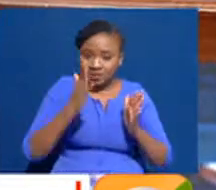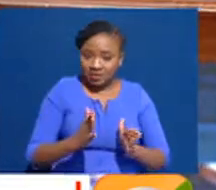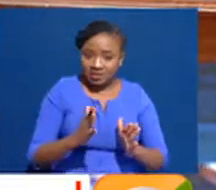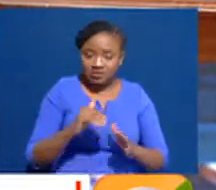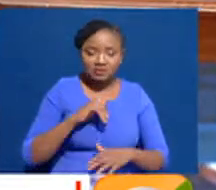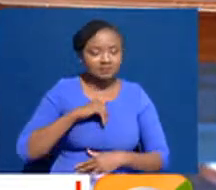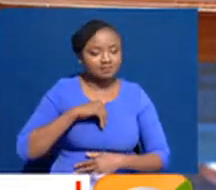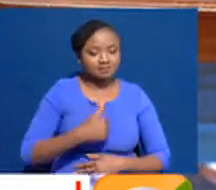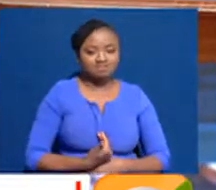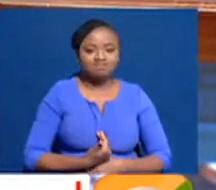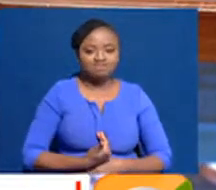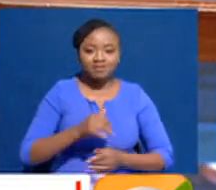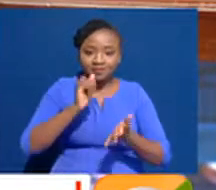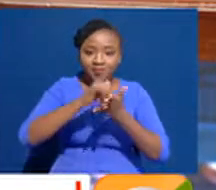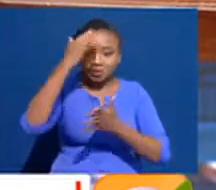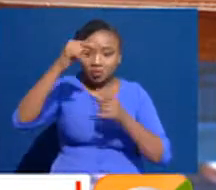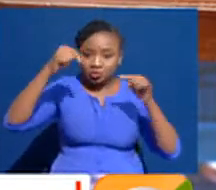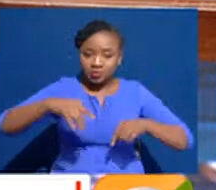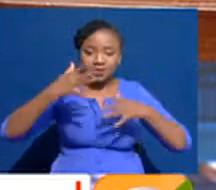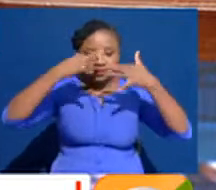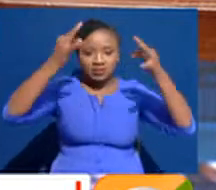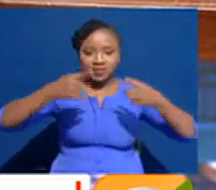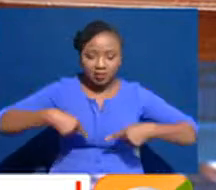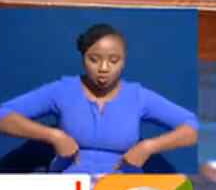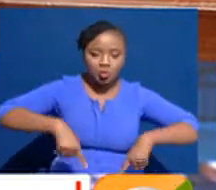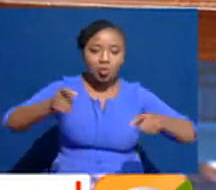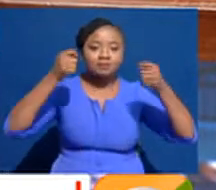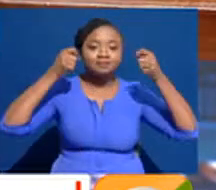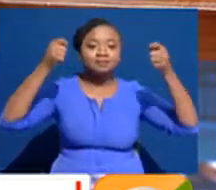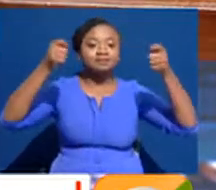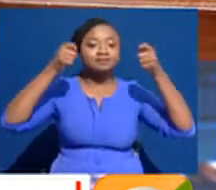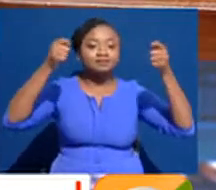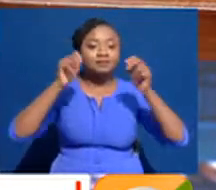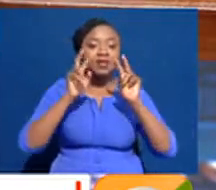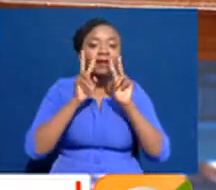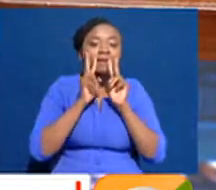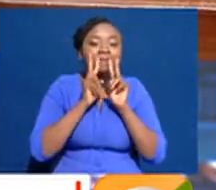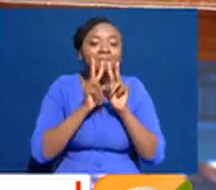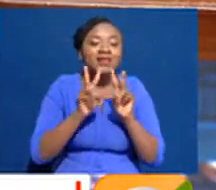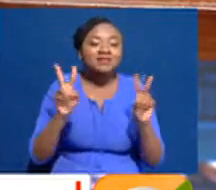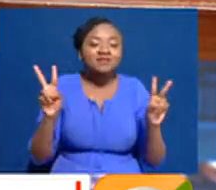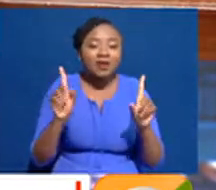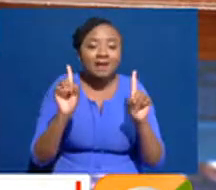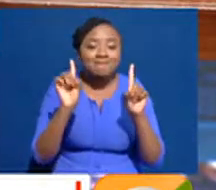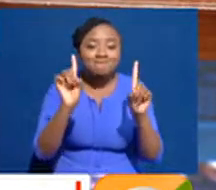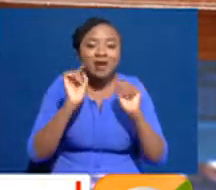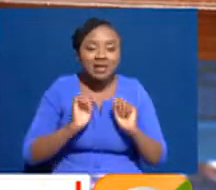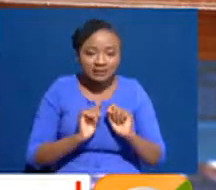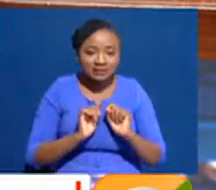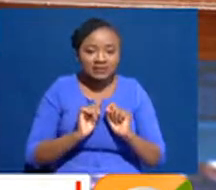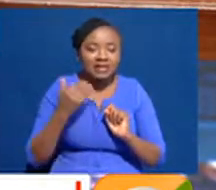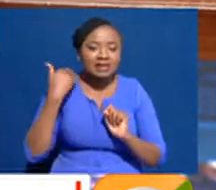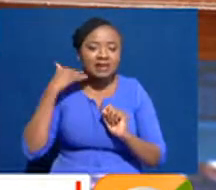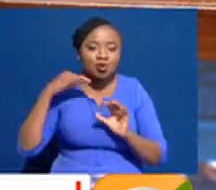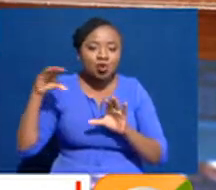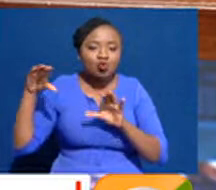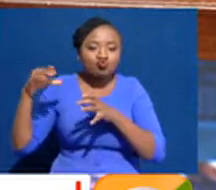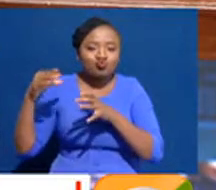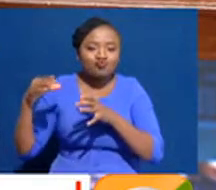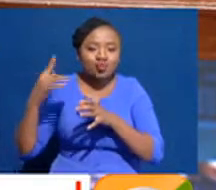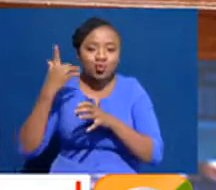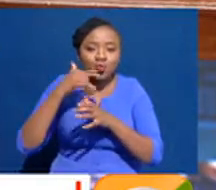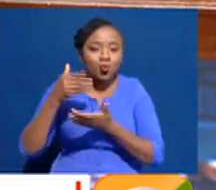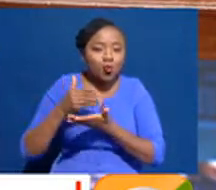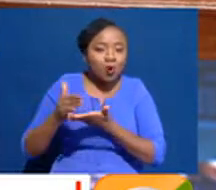And that is why they went to the streets to demonstrate peacefully. But they were provoked by goons hired by